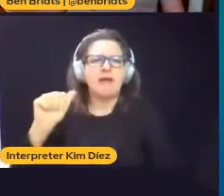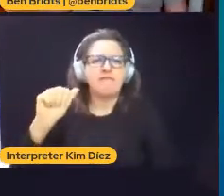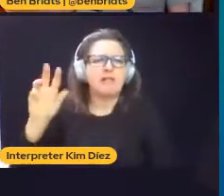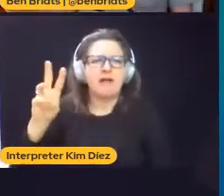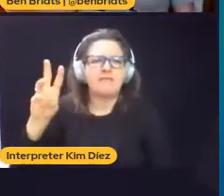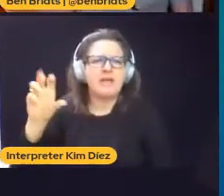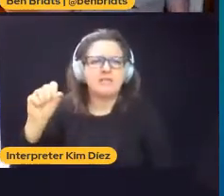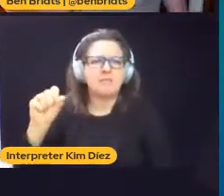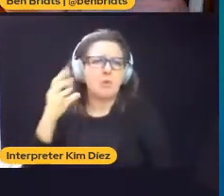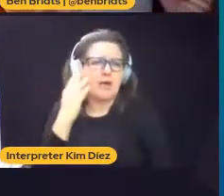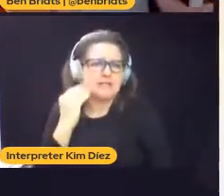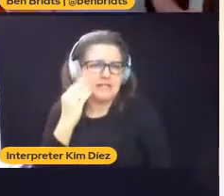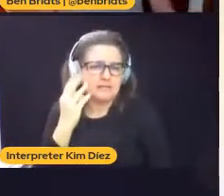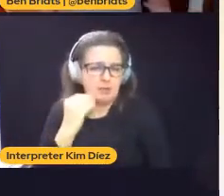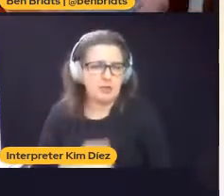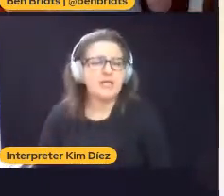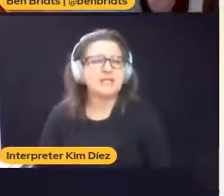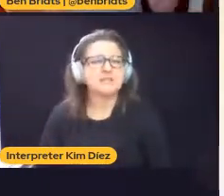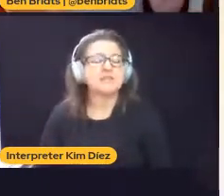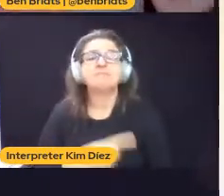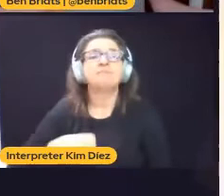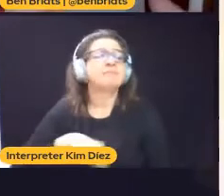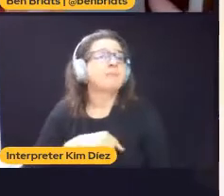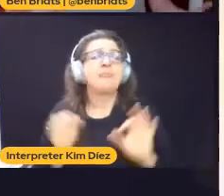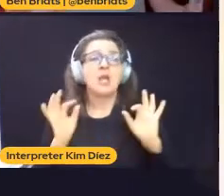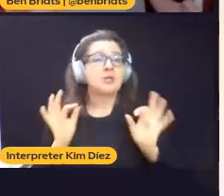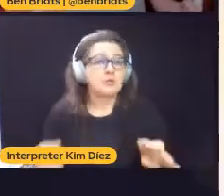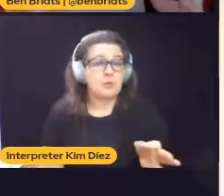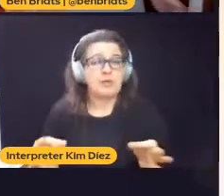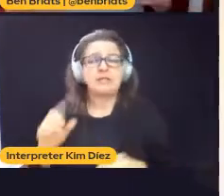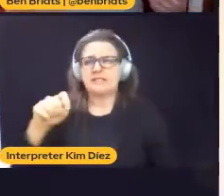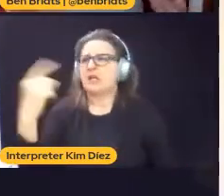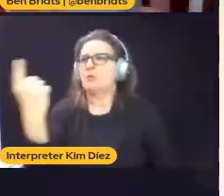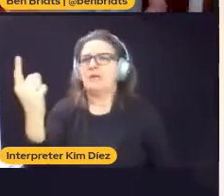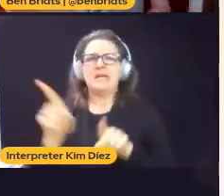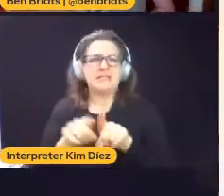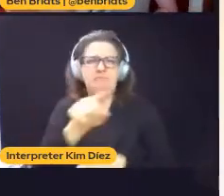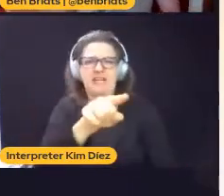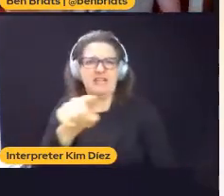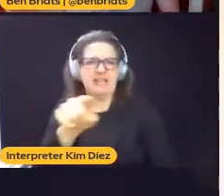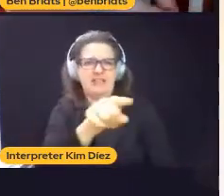experience. So we decided we need something like this,